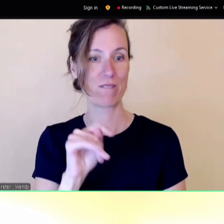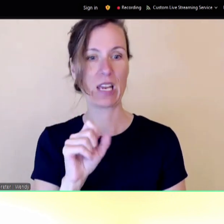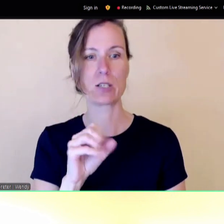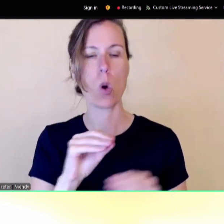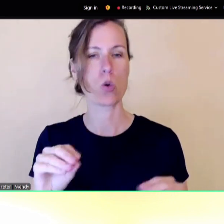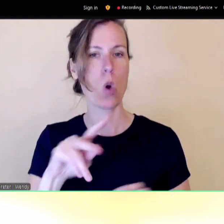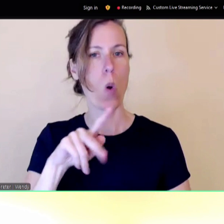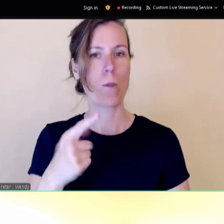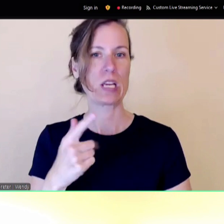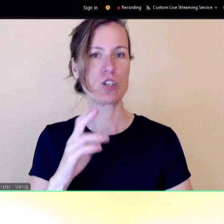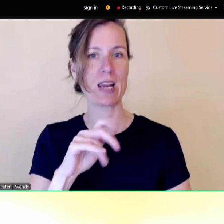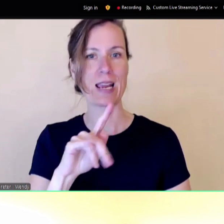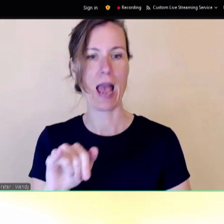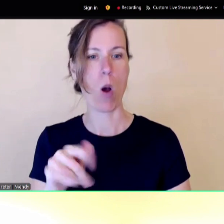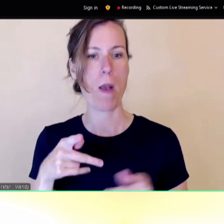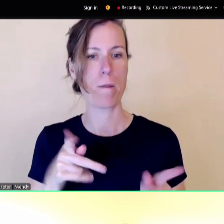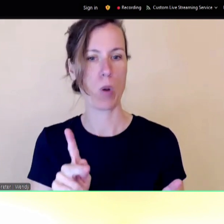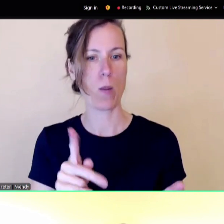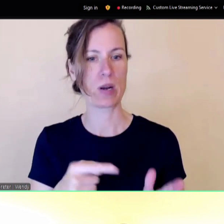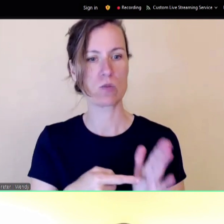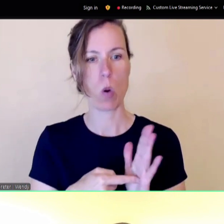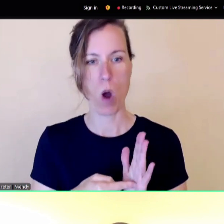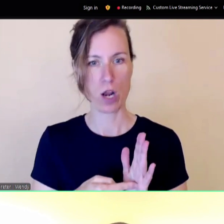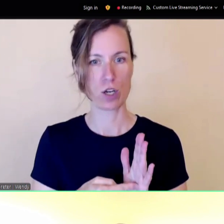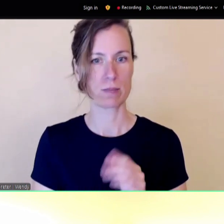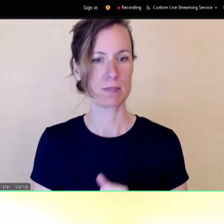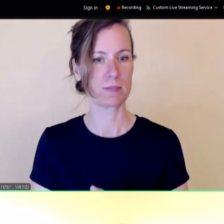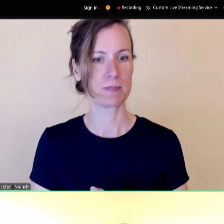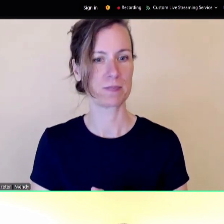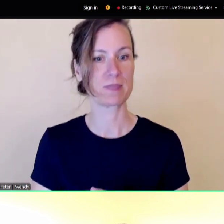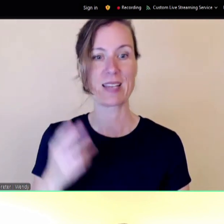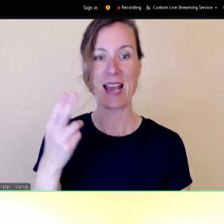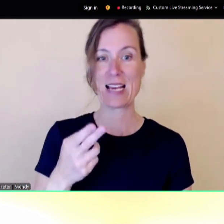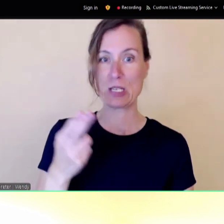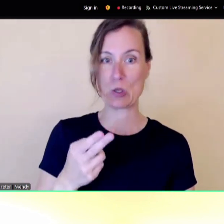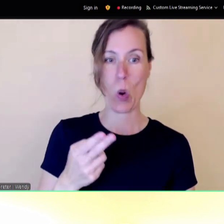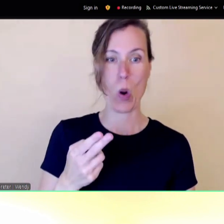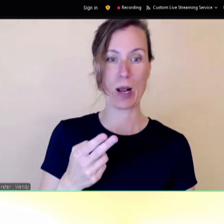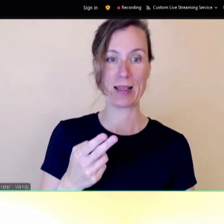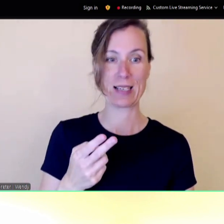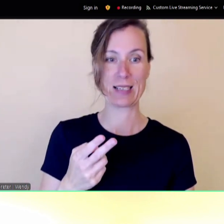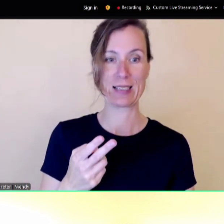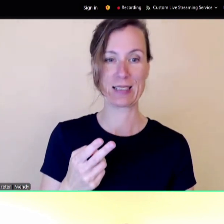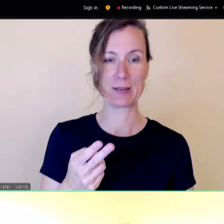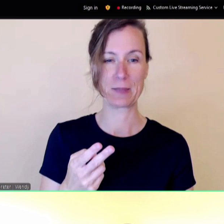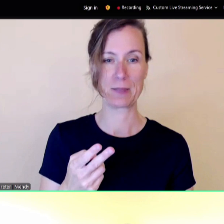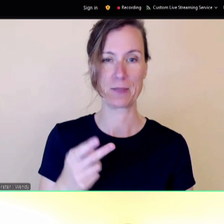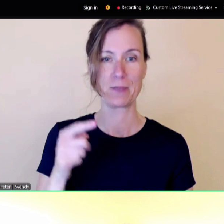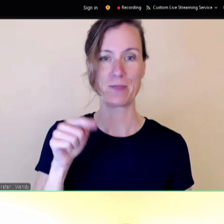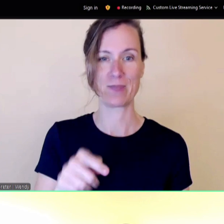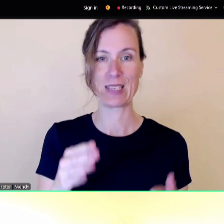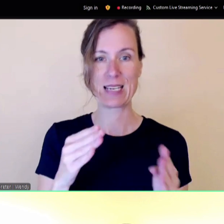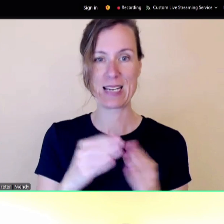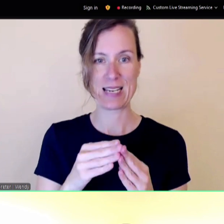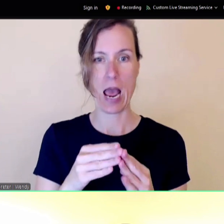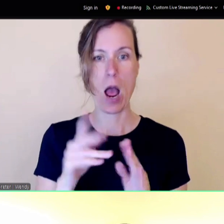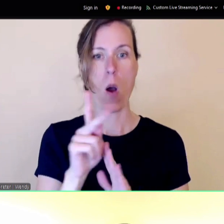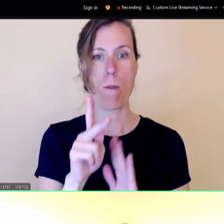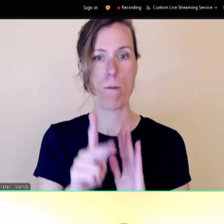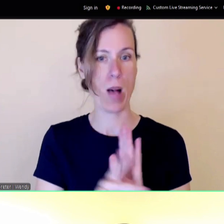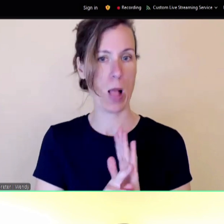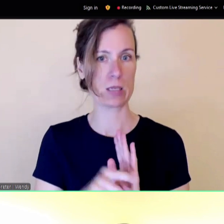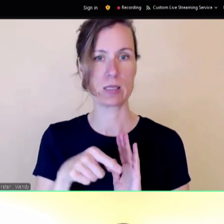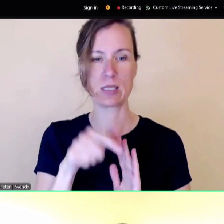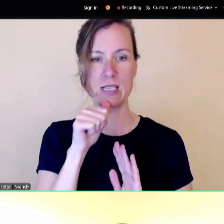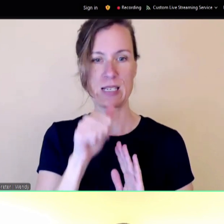Historically, before I get into Cheverly, the town policy has not required a special exception where